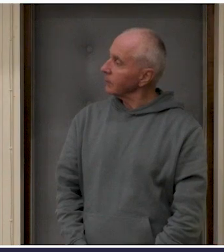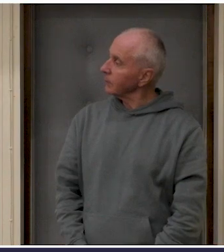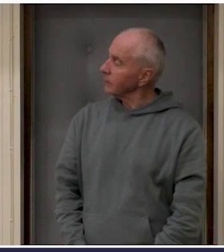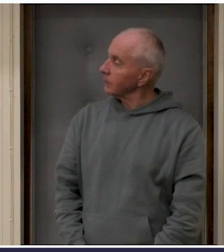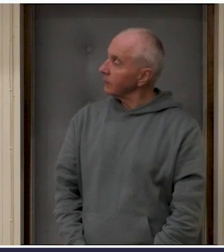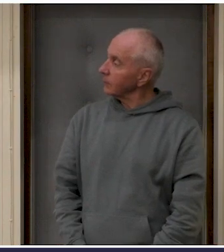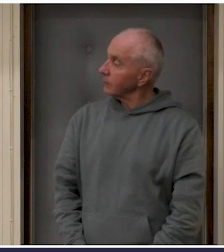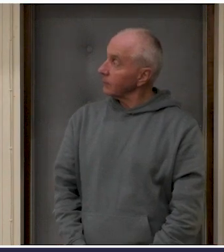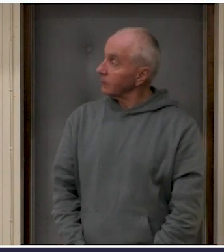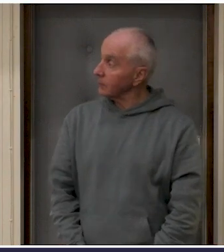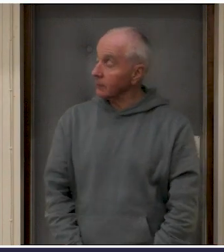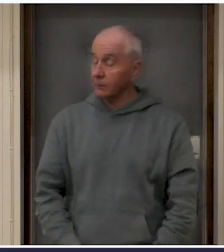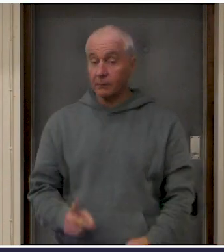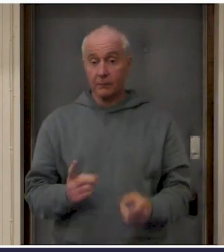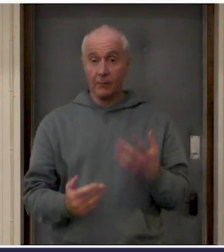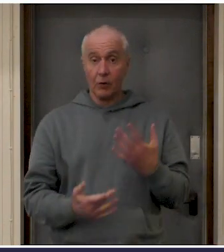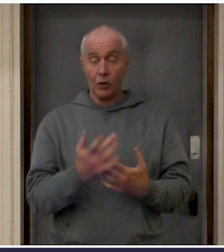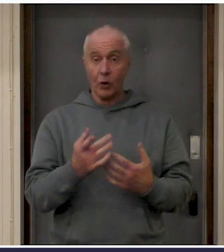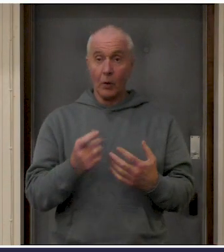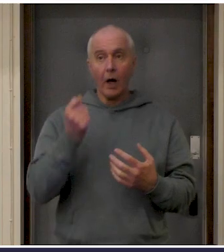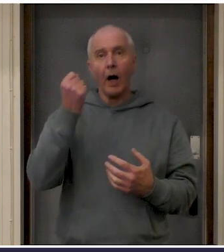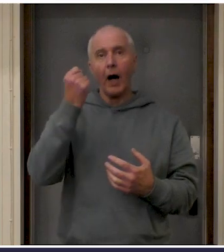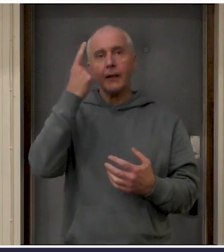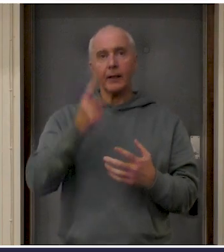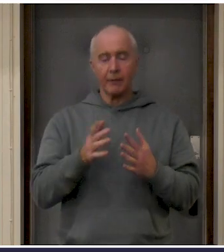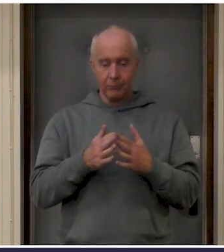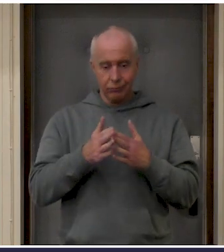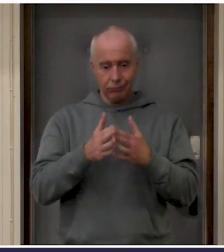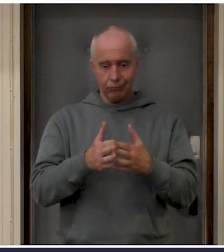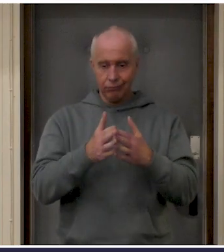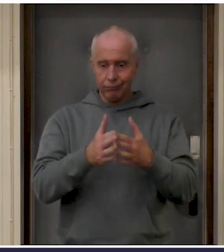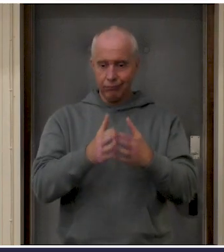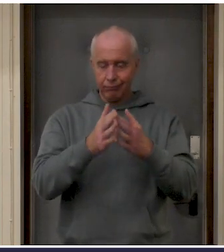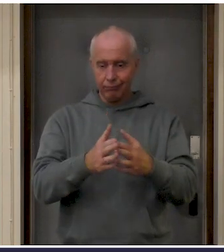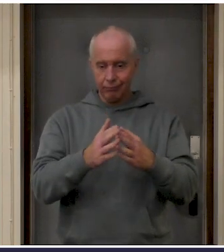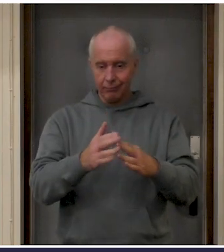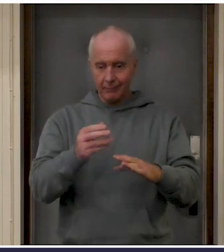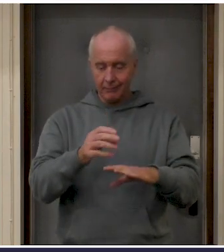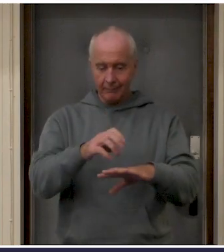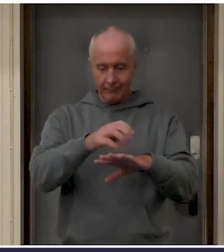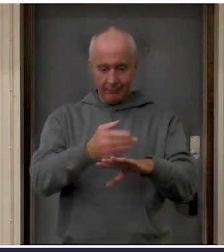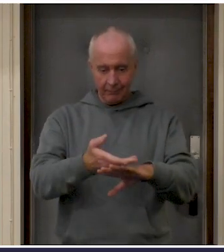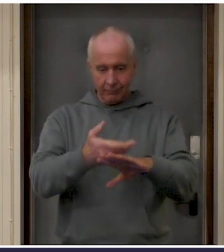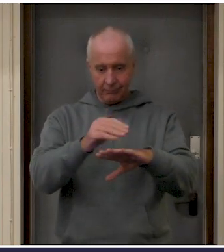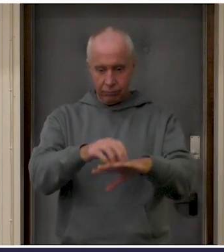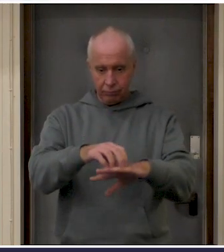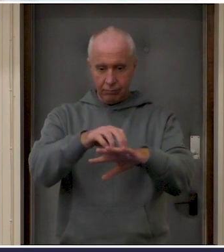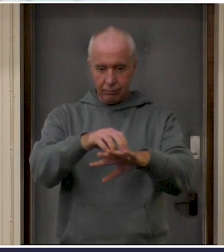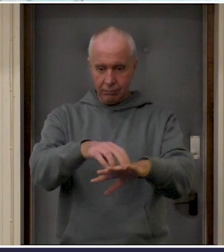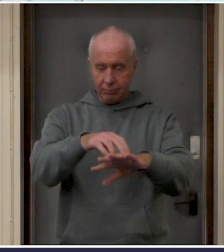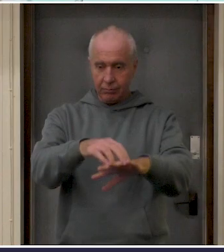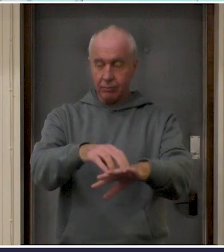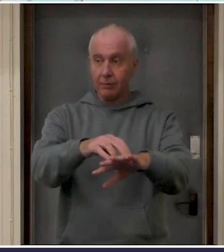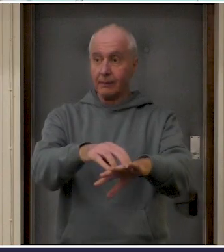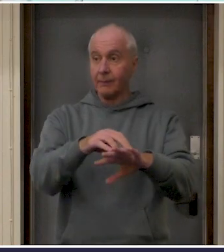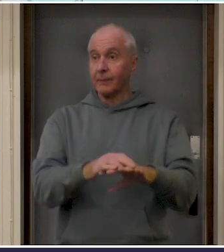So we're introducing another new concept here. You know, this is a floating nuclear power plant. These sort of concepts do come